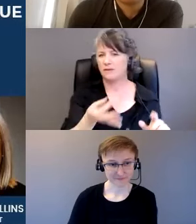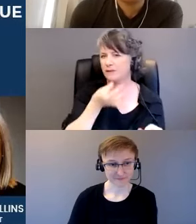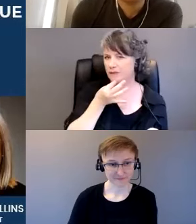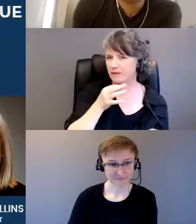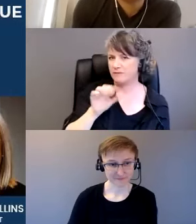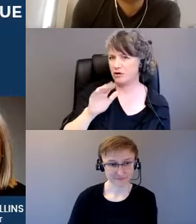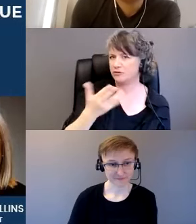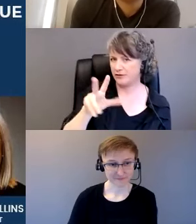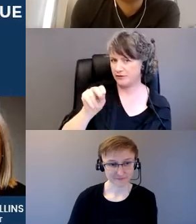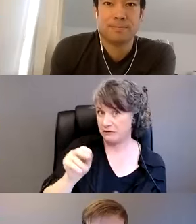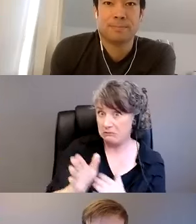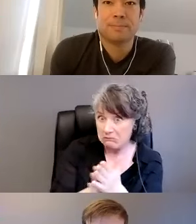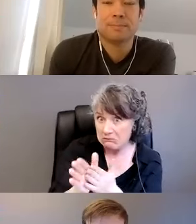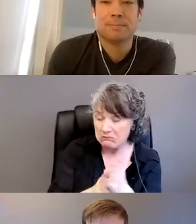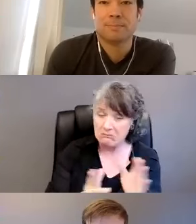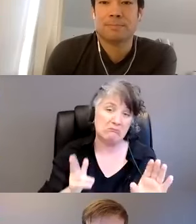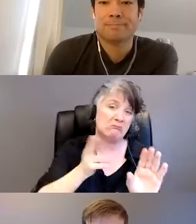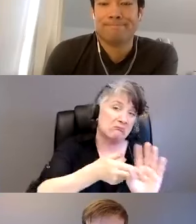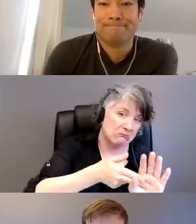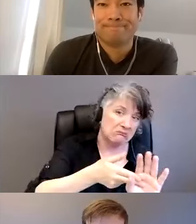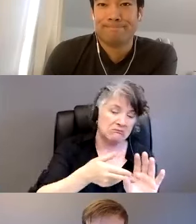up for that webinar as well.